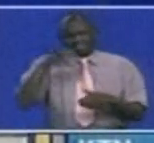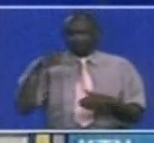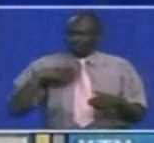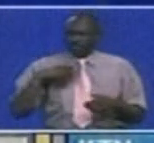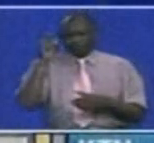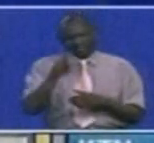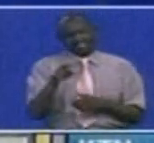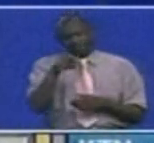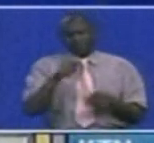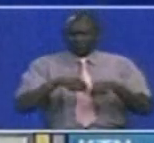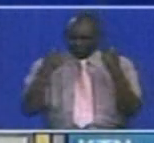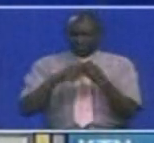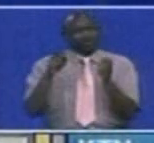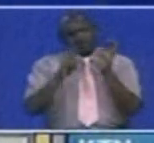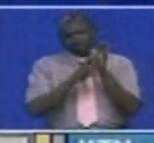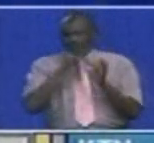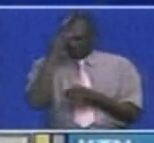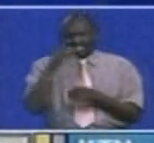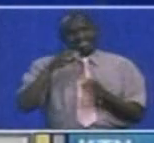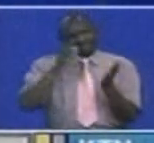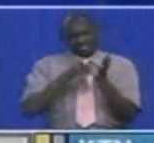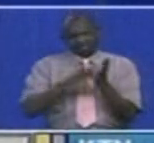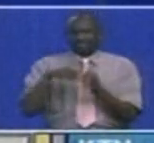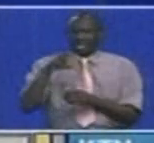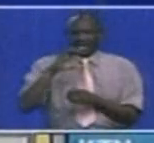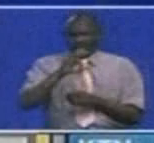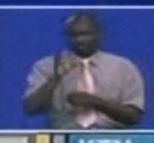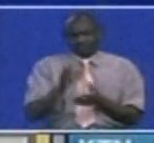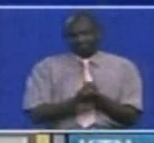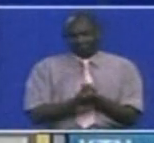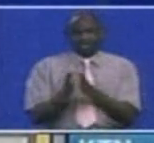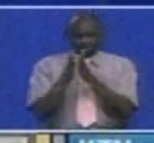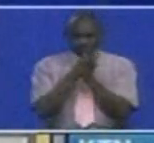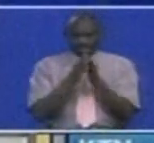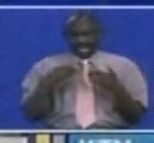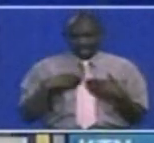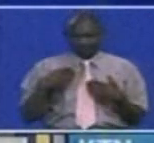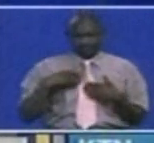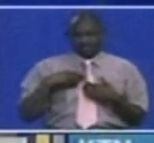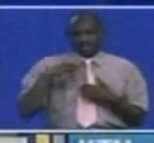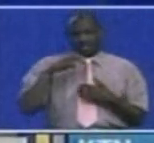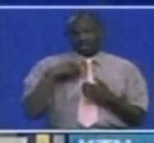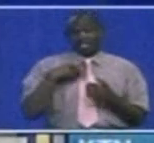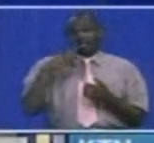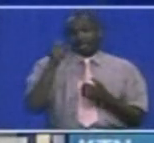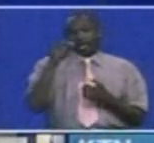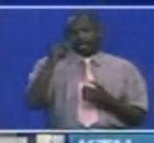are flouting traffic rules in Machakos County. Richard Tinira reports from Mayuni in Kangundo.